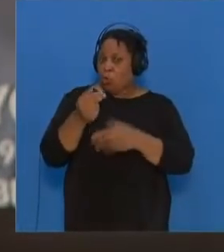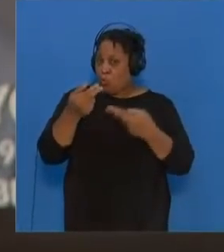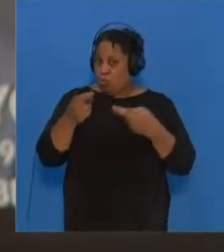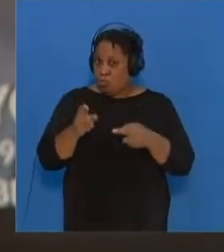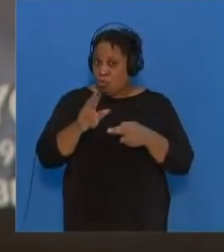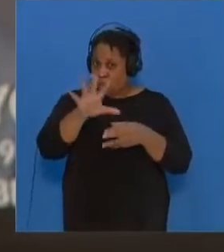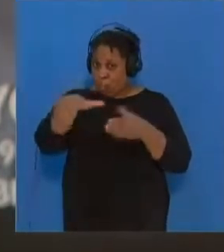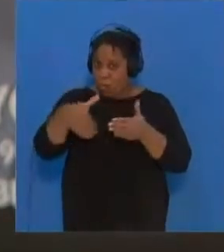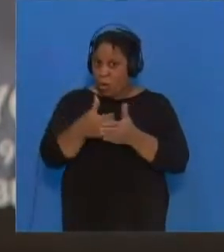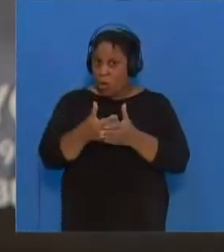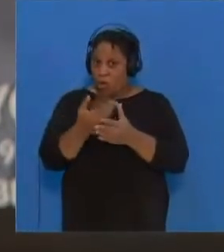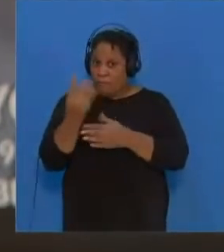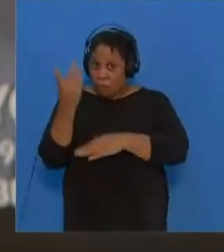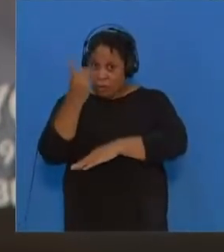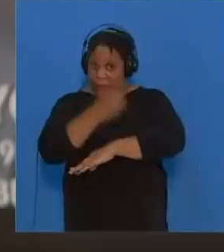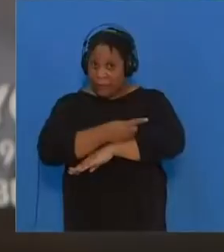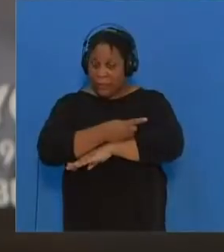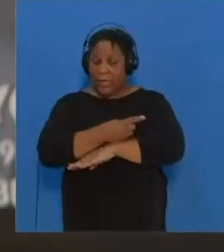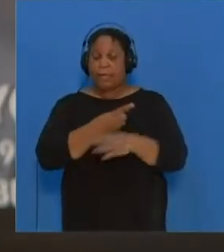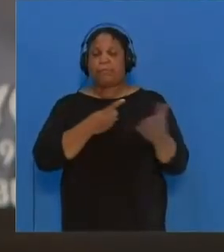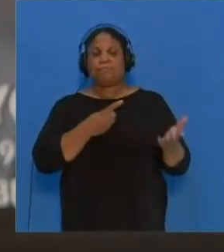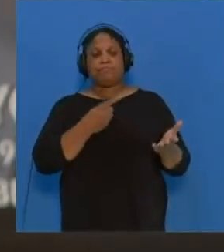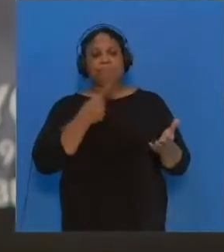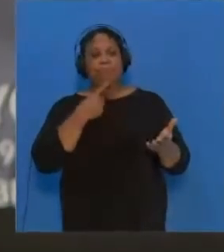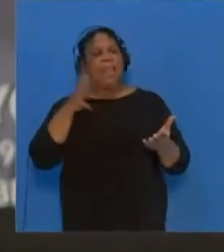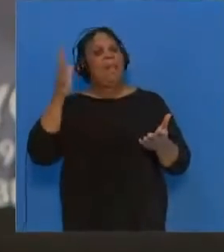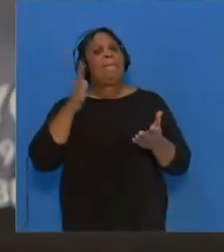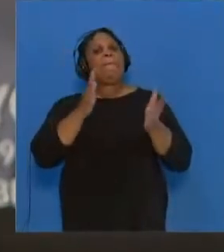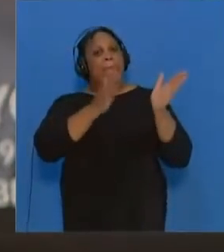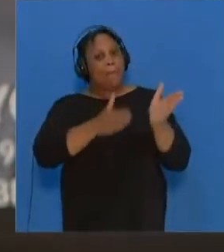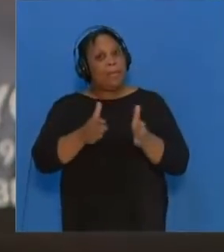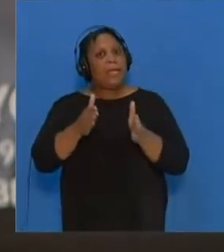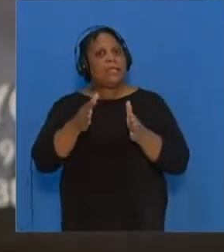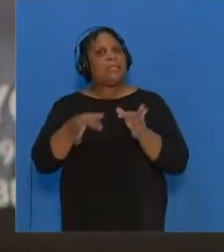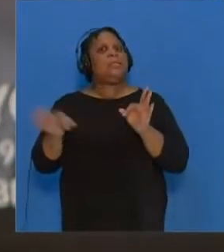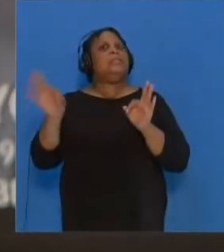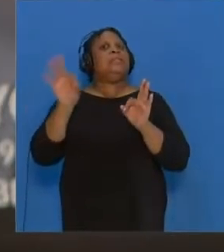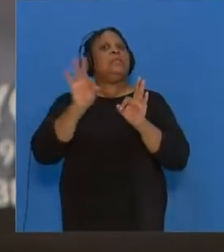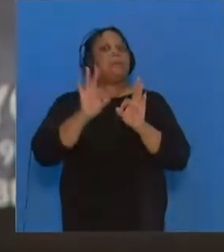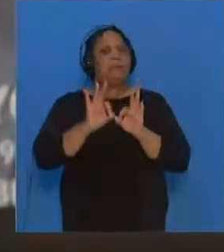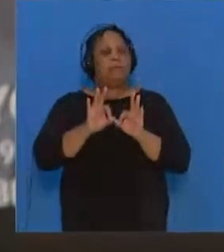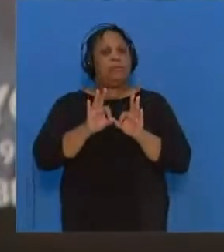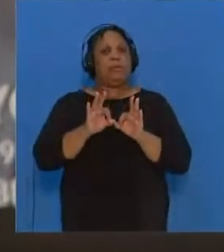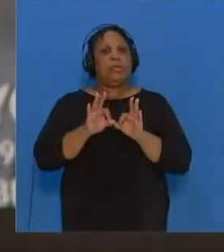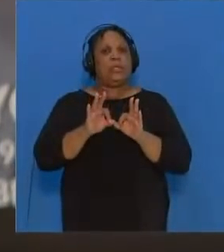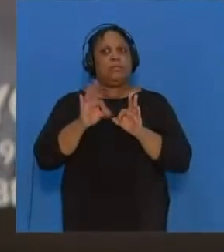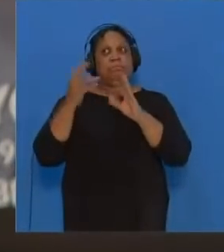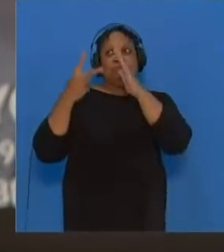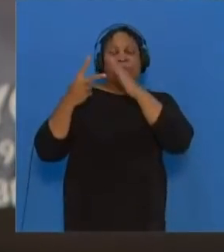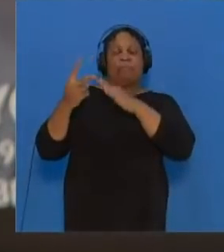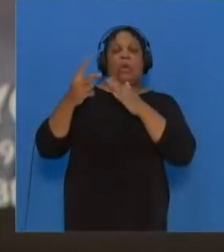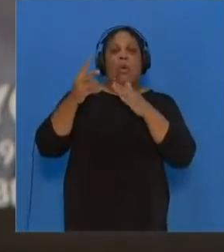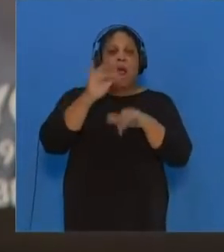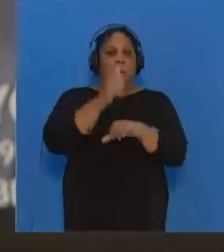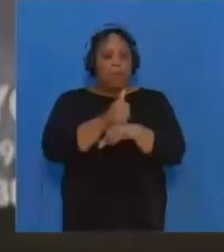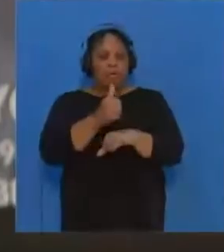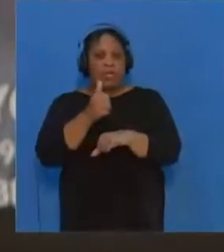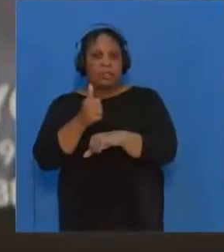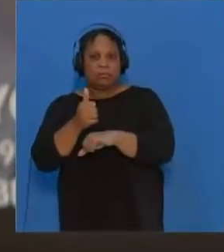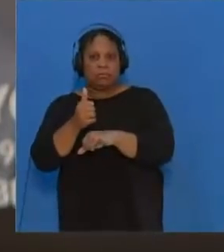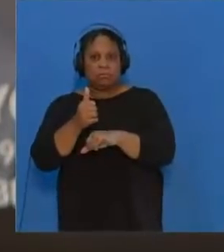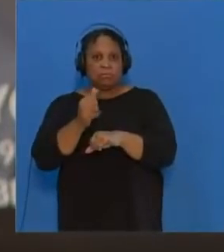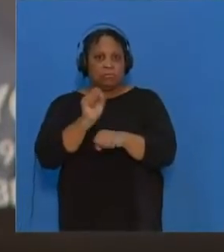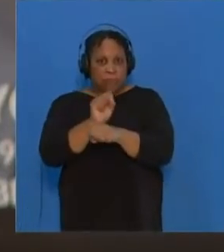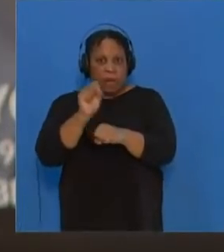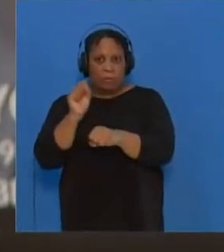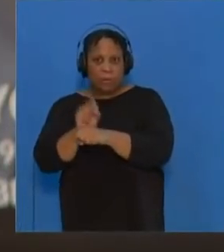period? Scenario planning is very important. And actually, because we're operationalizing the policy so quickly, we have